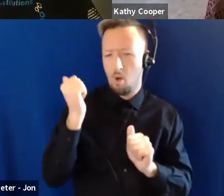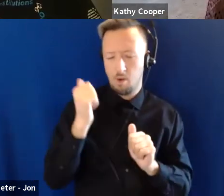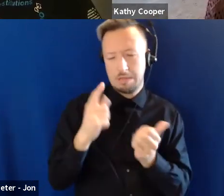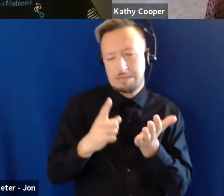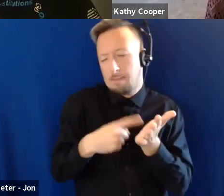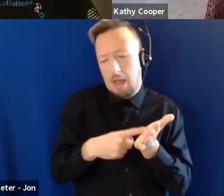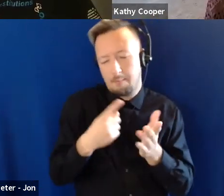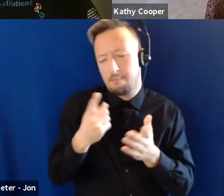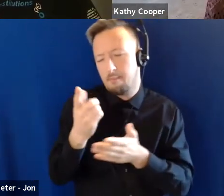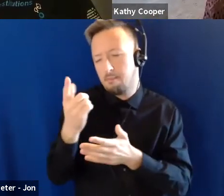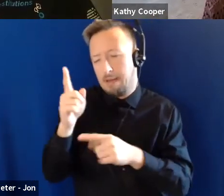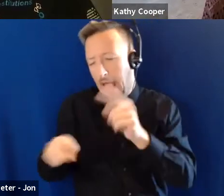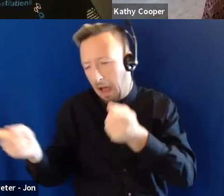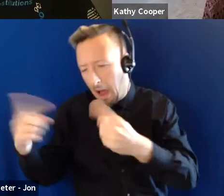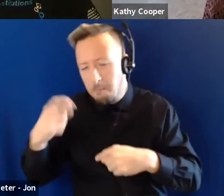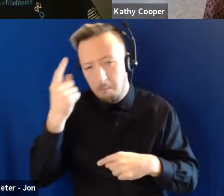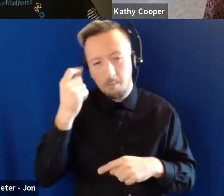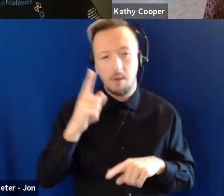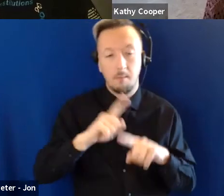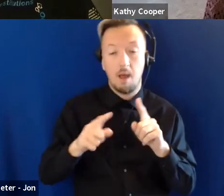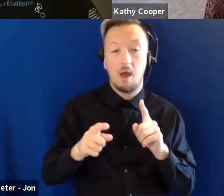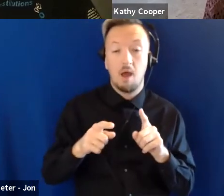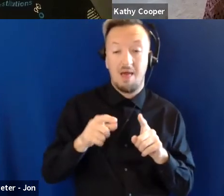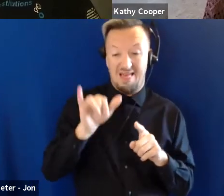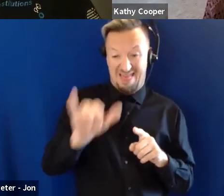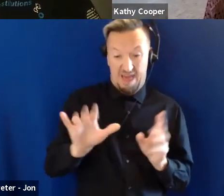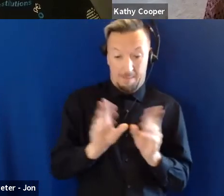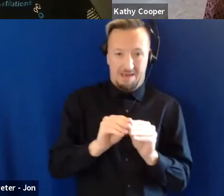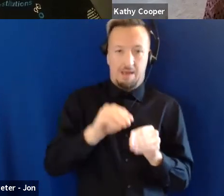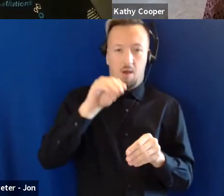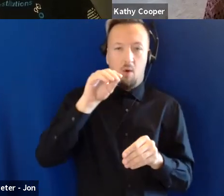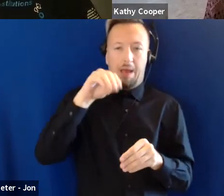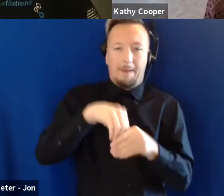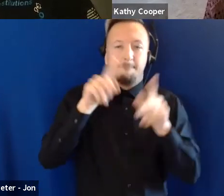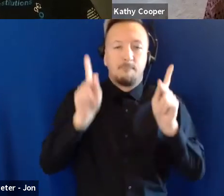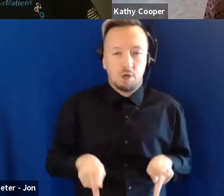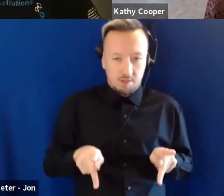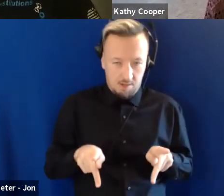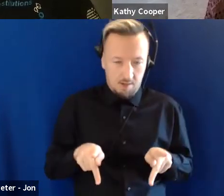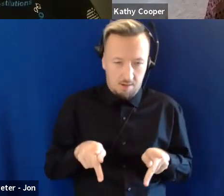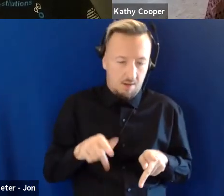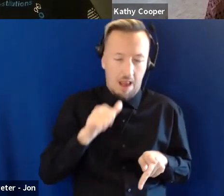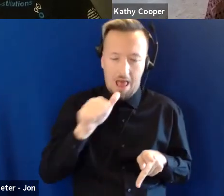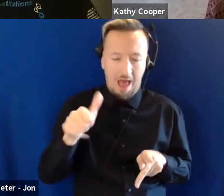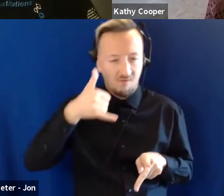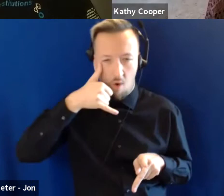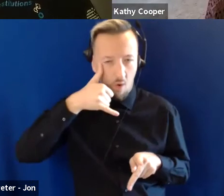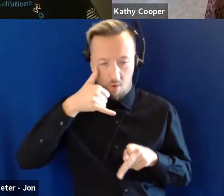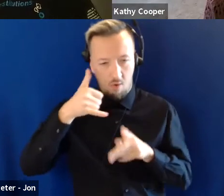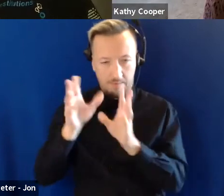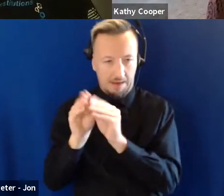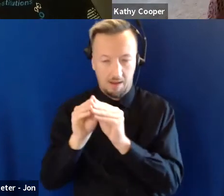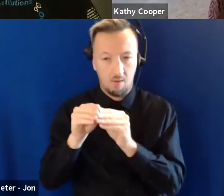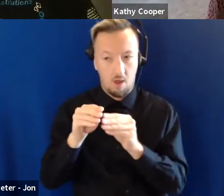these meetings in person, not over the phone. We have found that you get much better participation when it's in